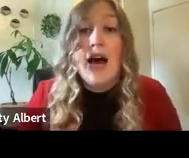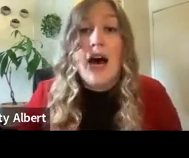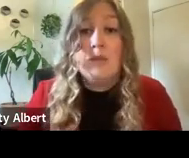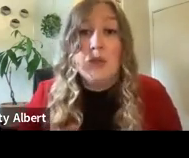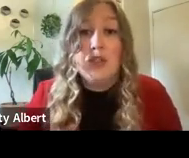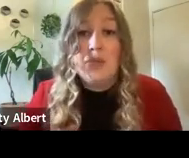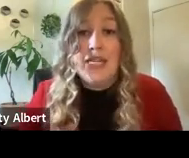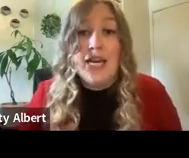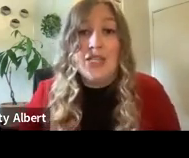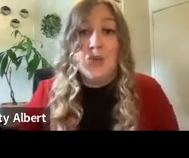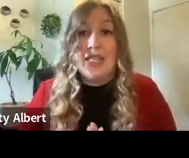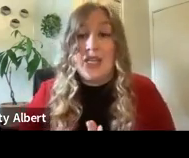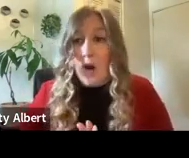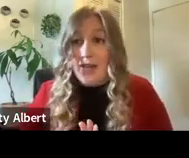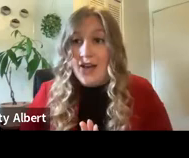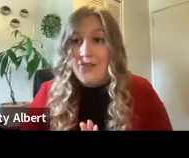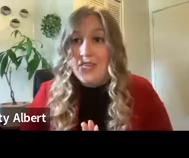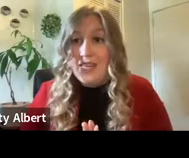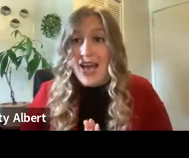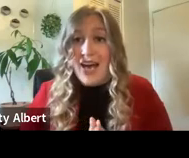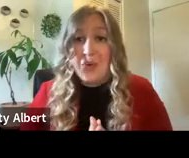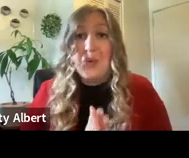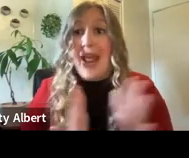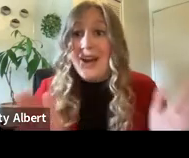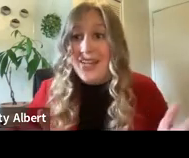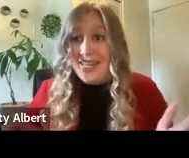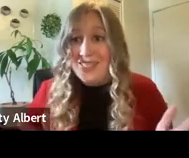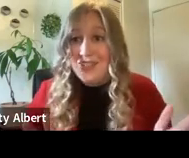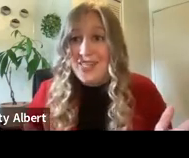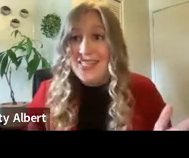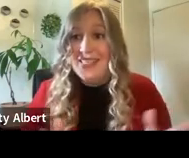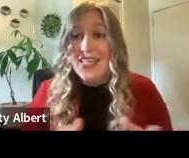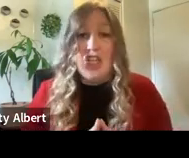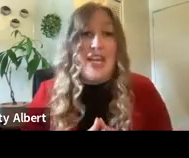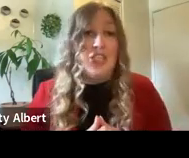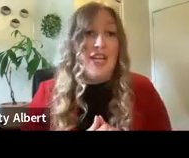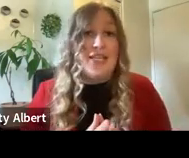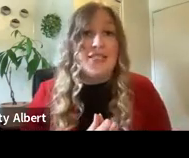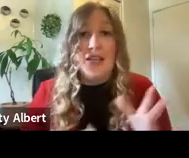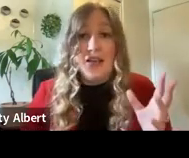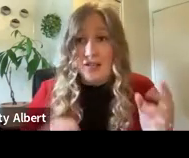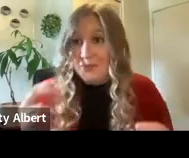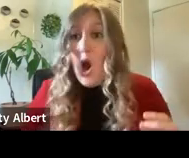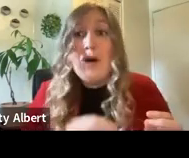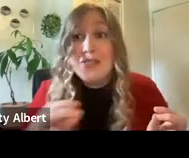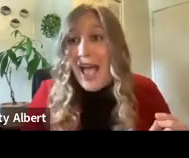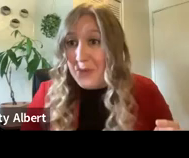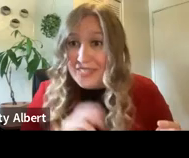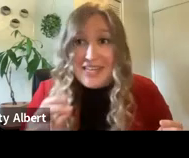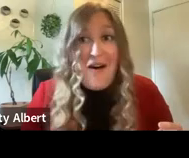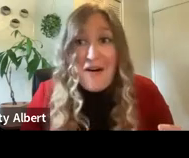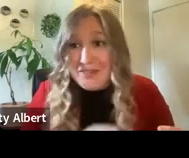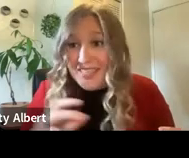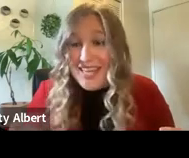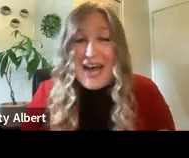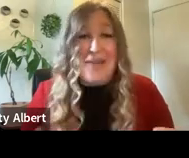doing. Social media is really one of the rare industries that changes almost